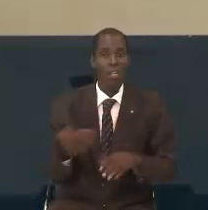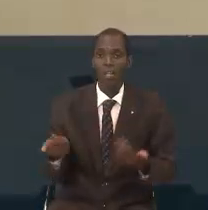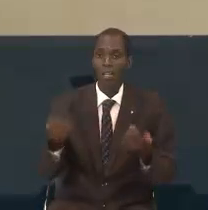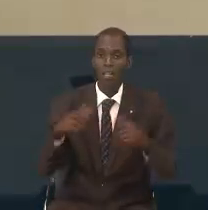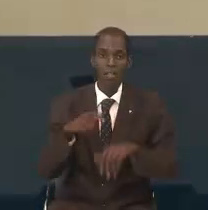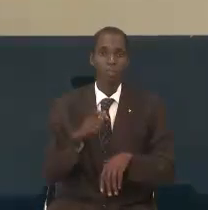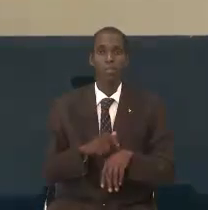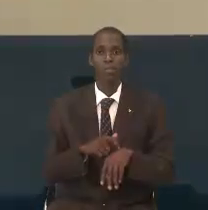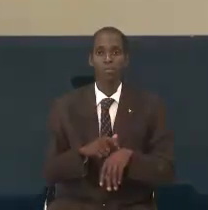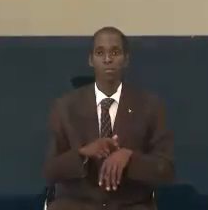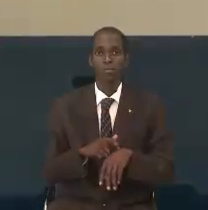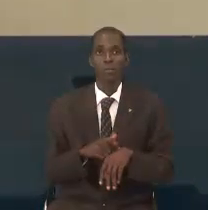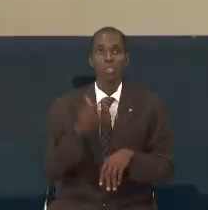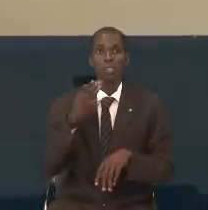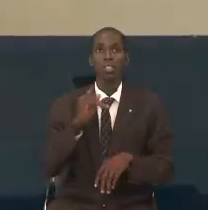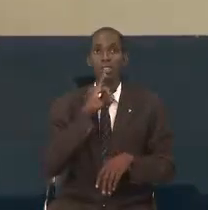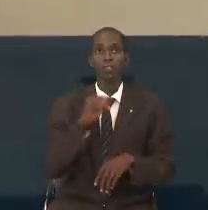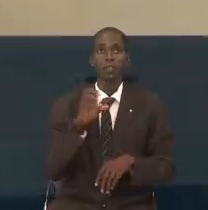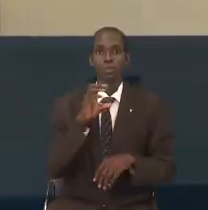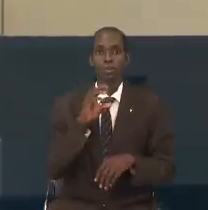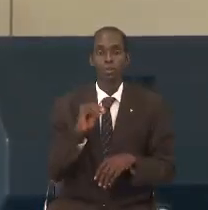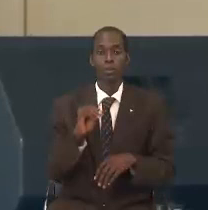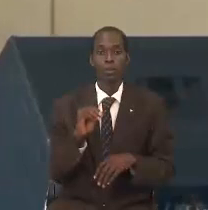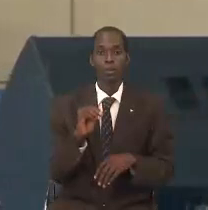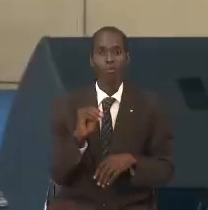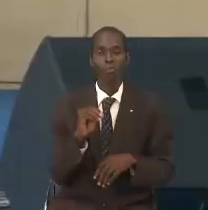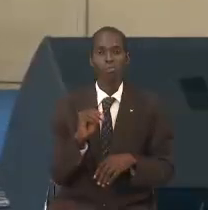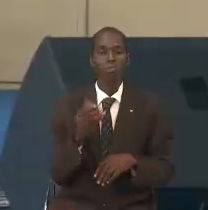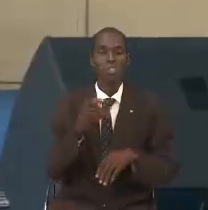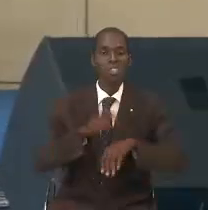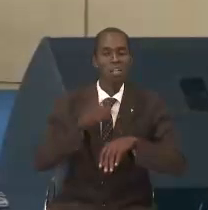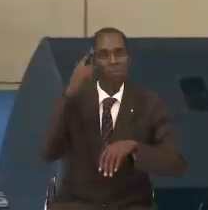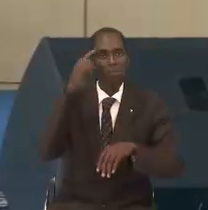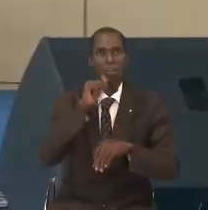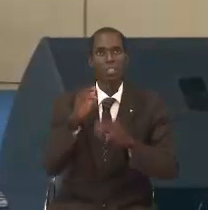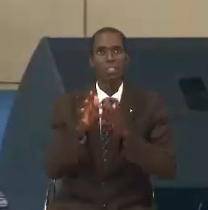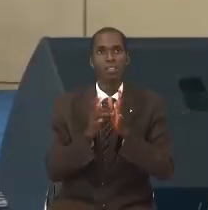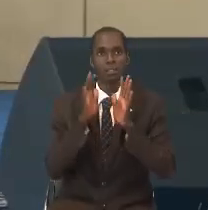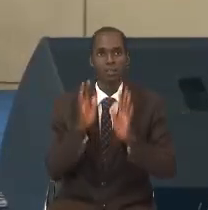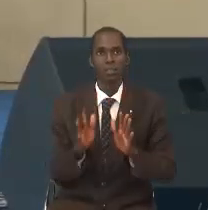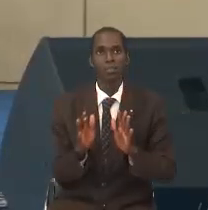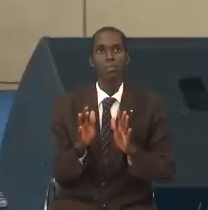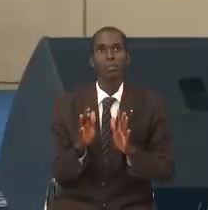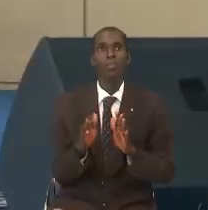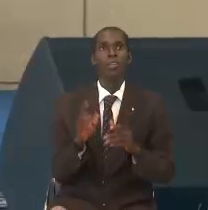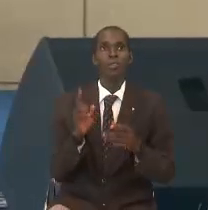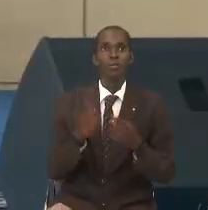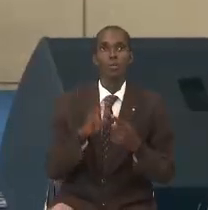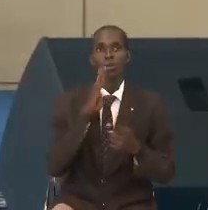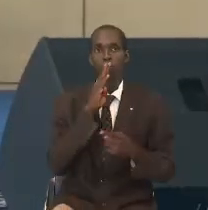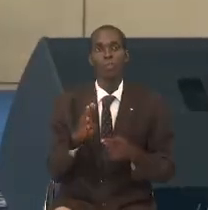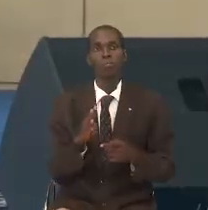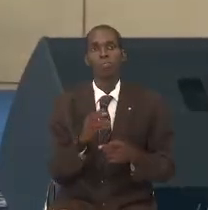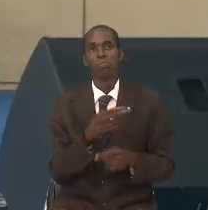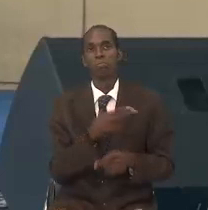there's no period for a Christian, there's no time for a Christian to be careless, to be wayward, to be